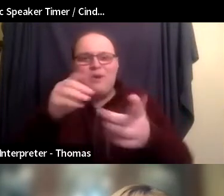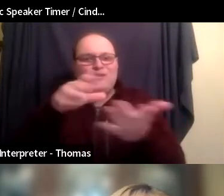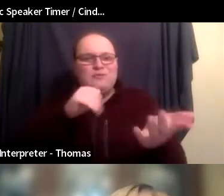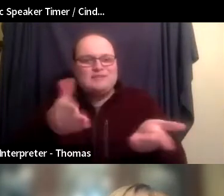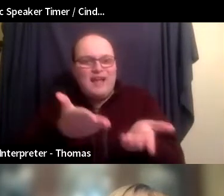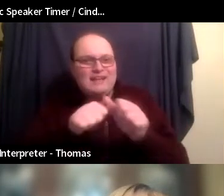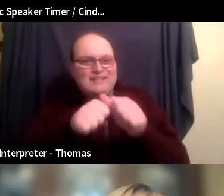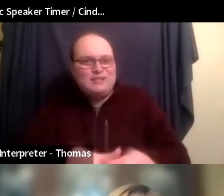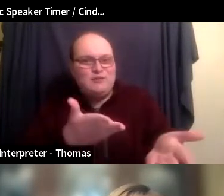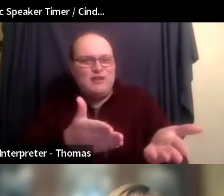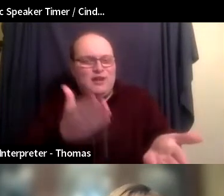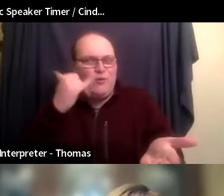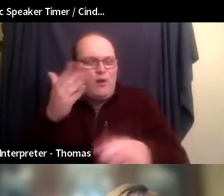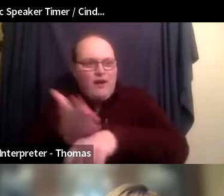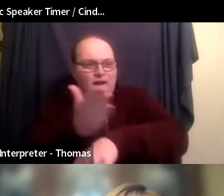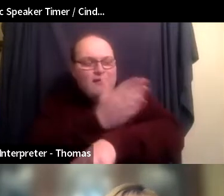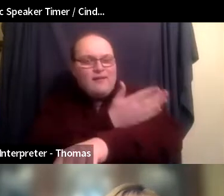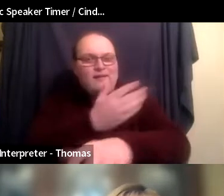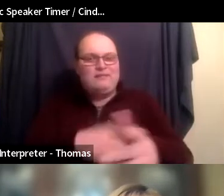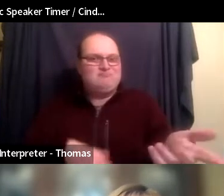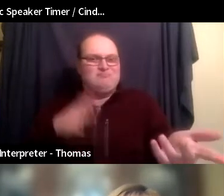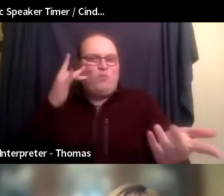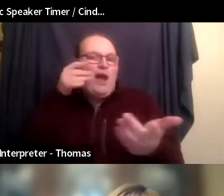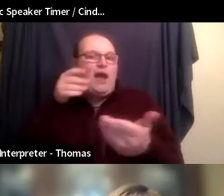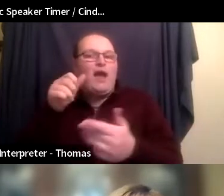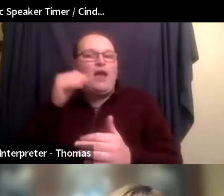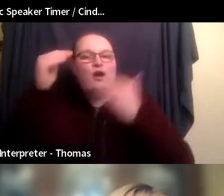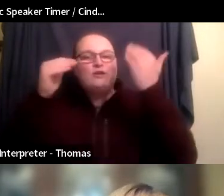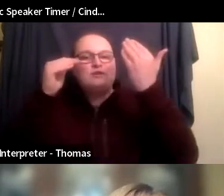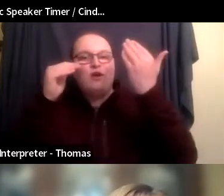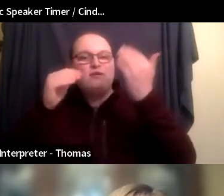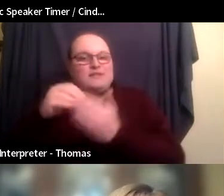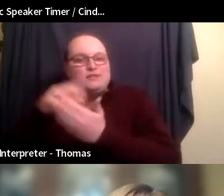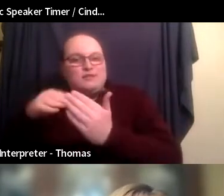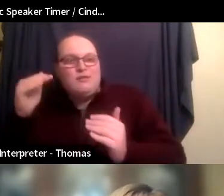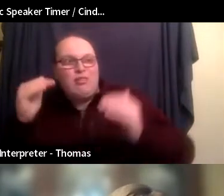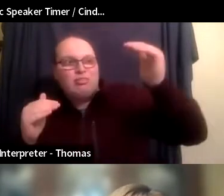improvements? Why are we prioritizing adults over the education of our students?